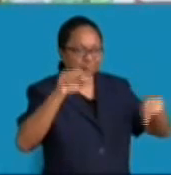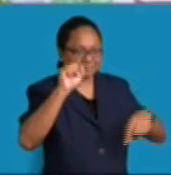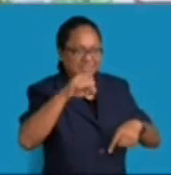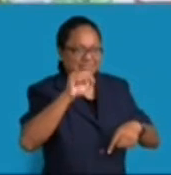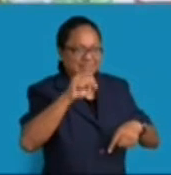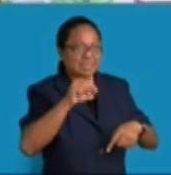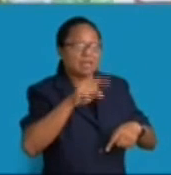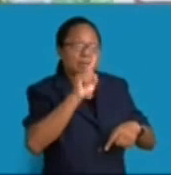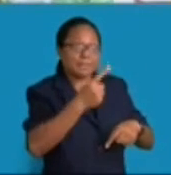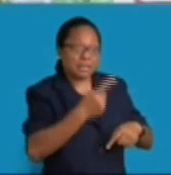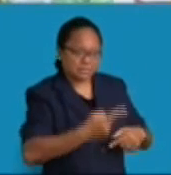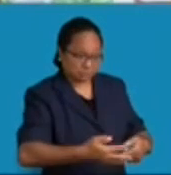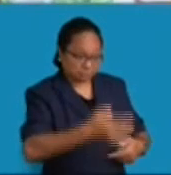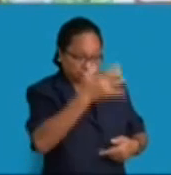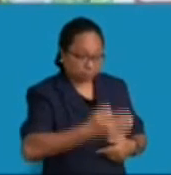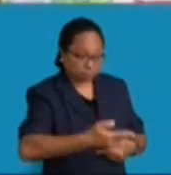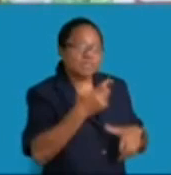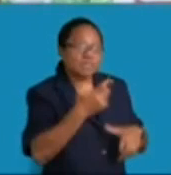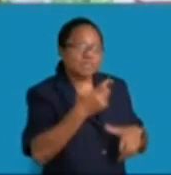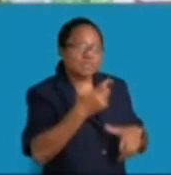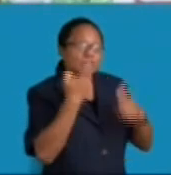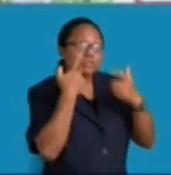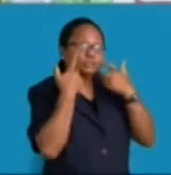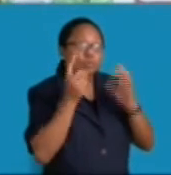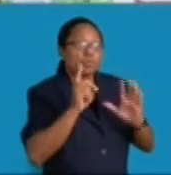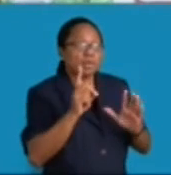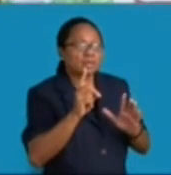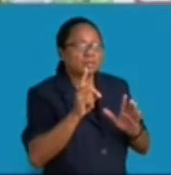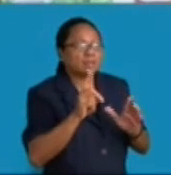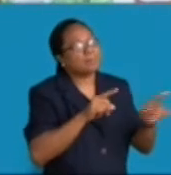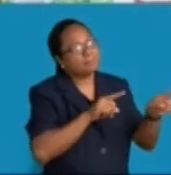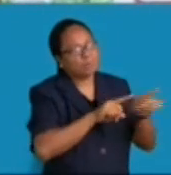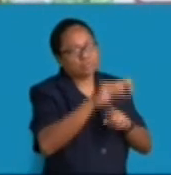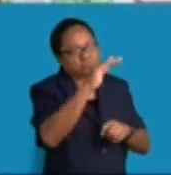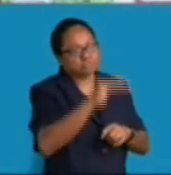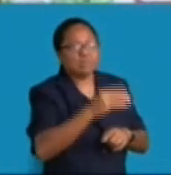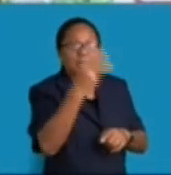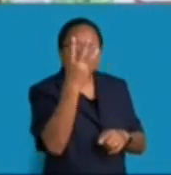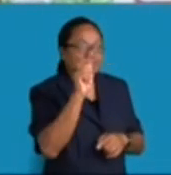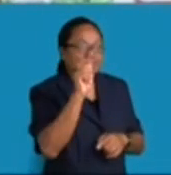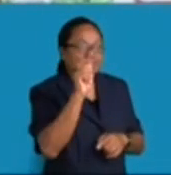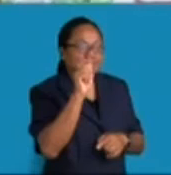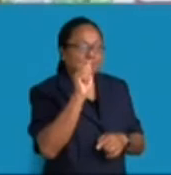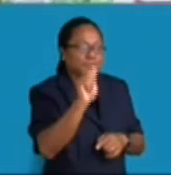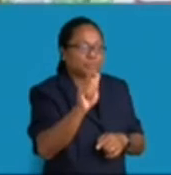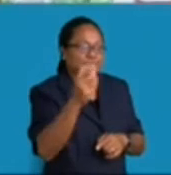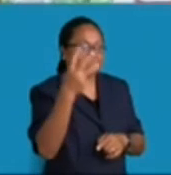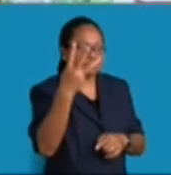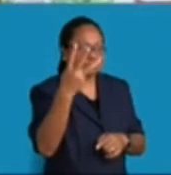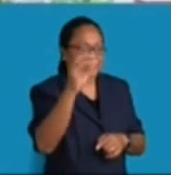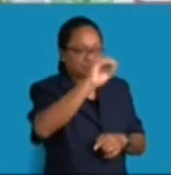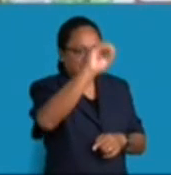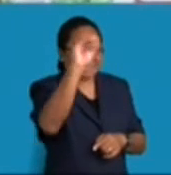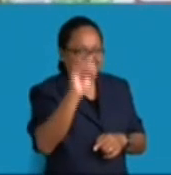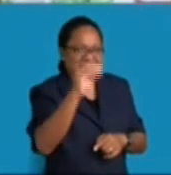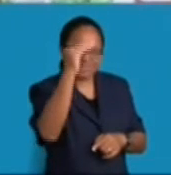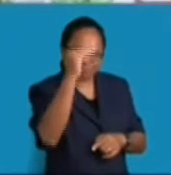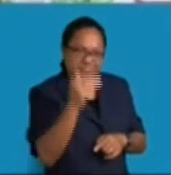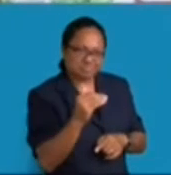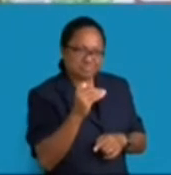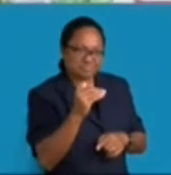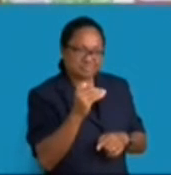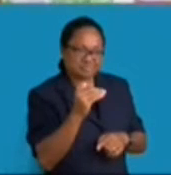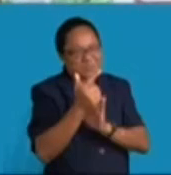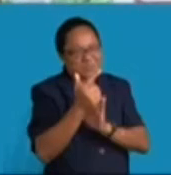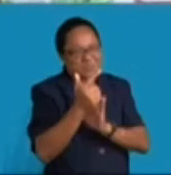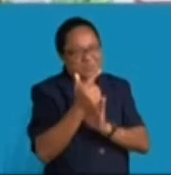the statistics indicate that there is an overall decrease by 13.3%. On the other hand, it is